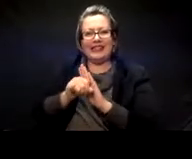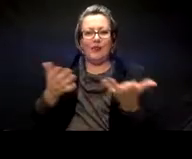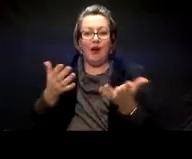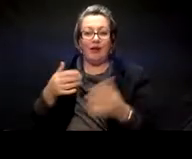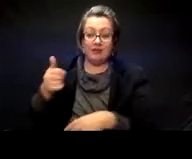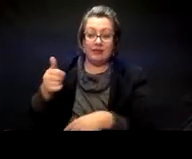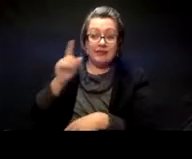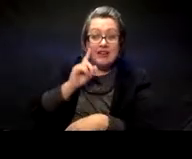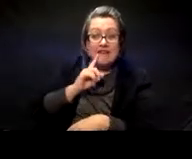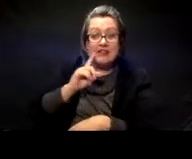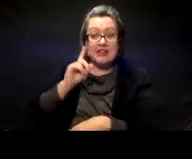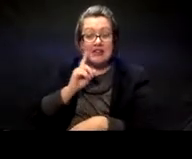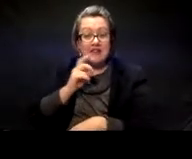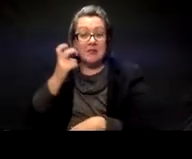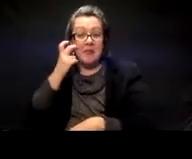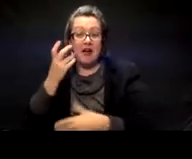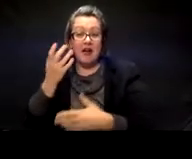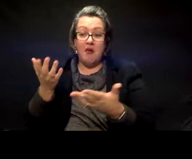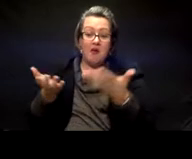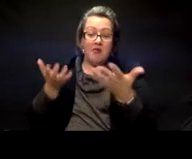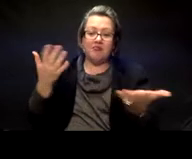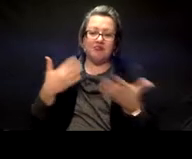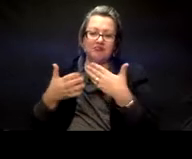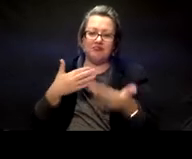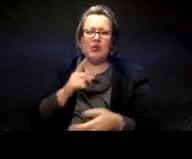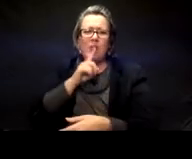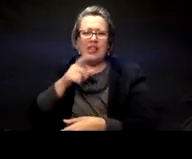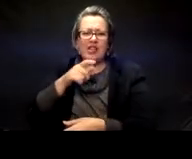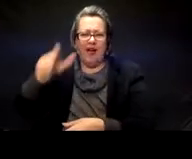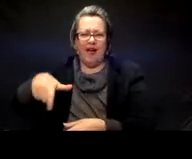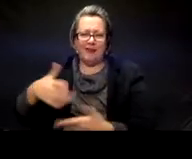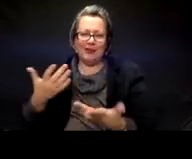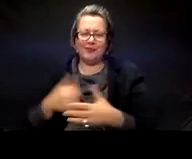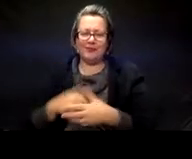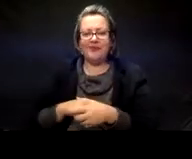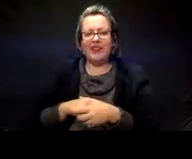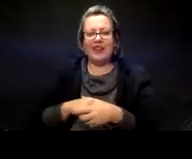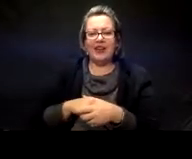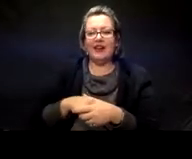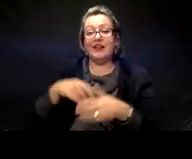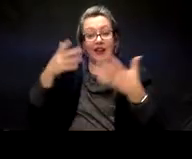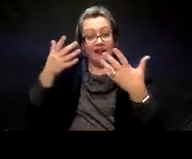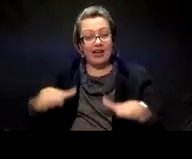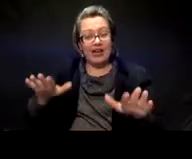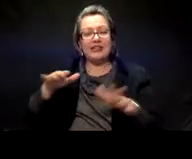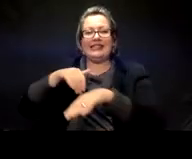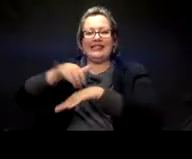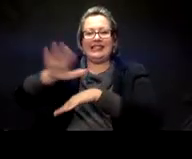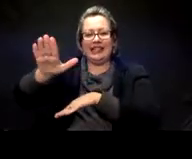And the child would have to let you know what they feel comfortable using, whether they're deaf, deafblind.